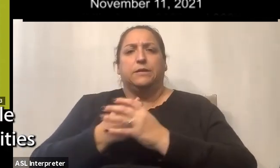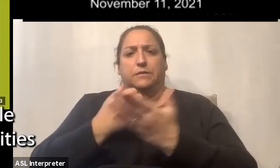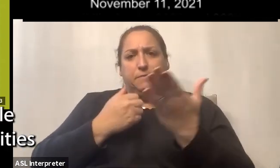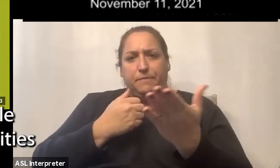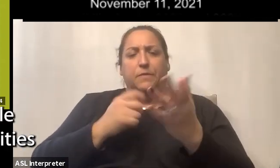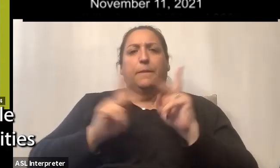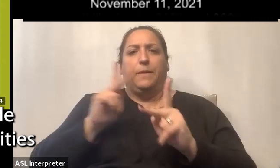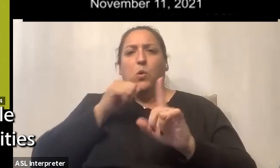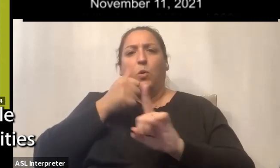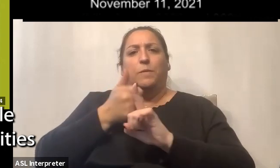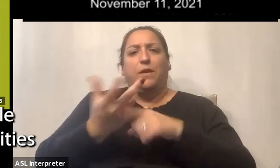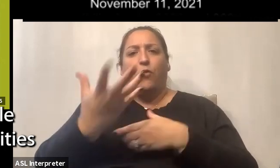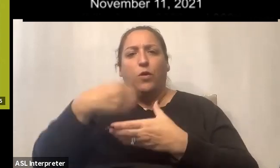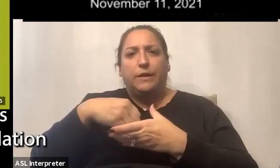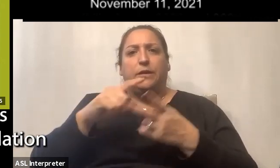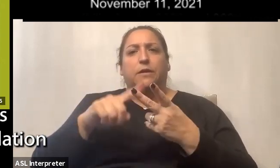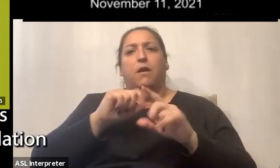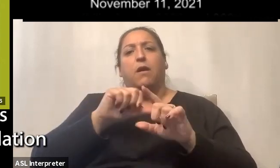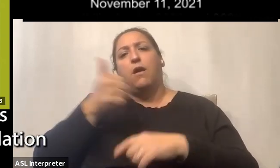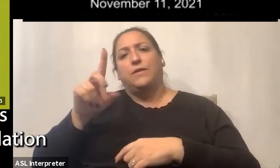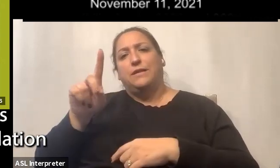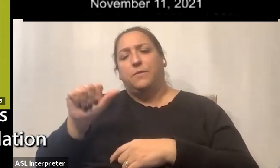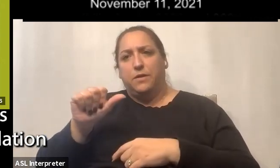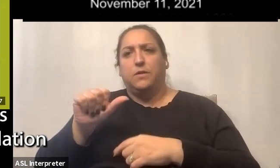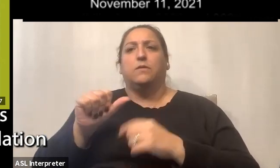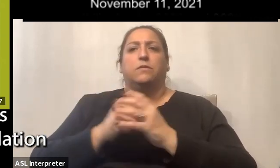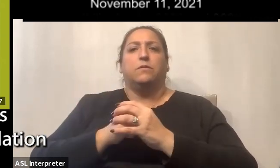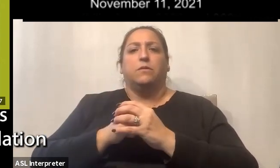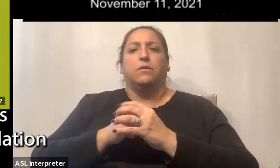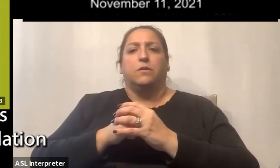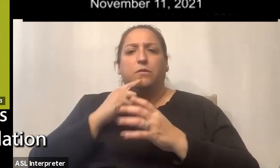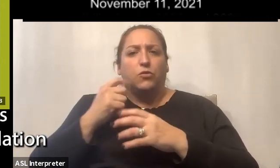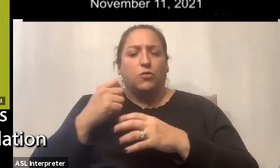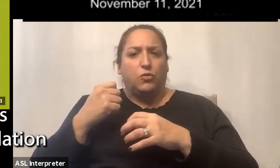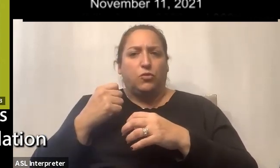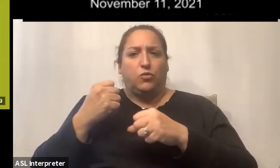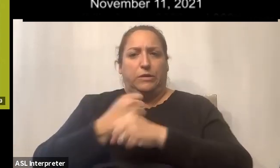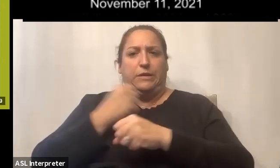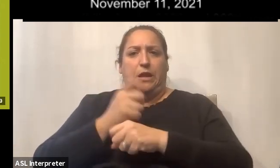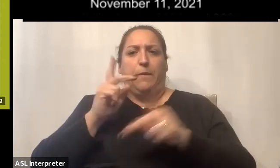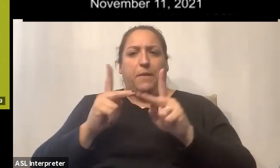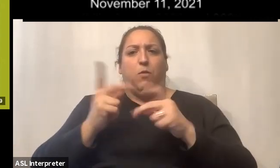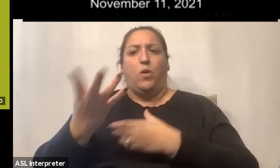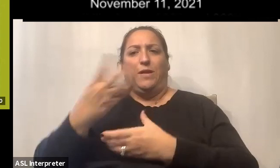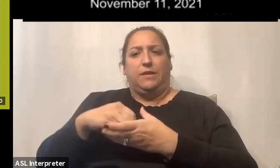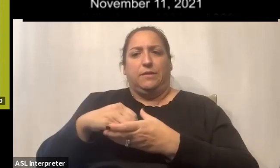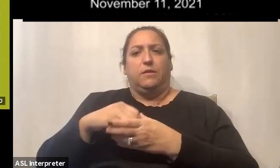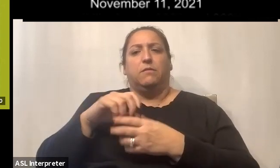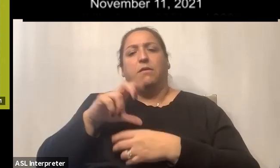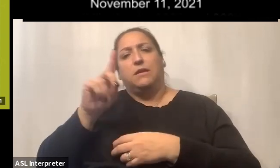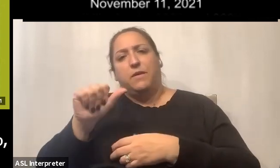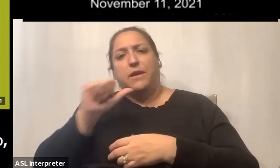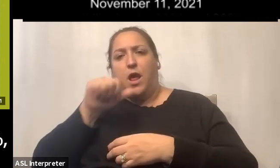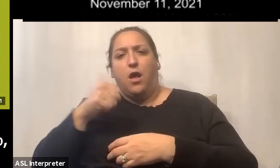people who are autistic and other disabilities. So autistic students are more likely than general population to gravitate towards